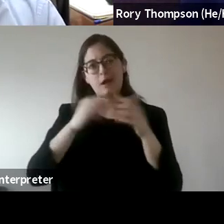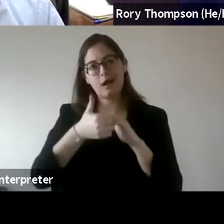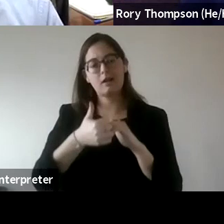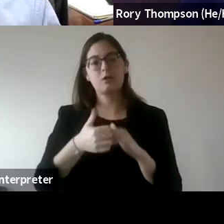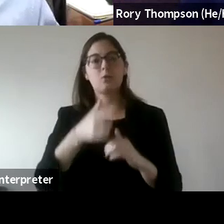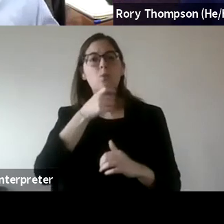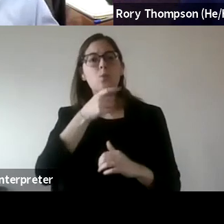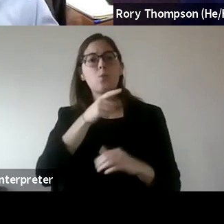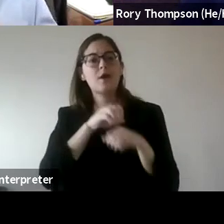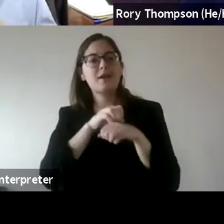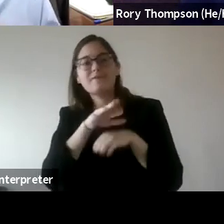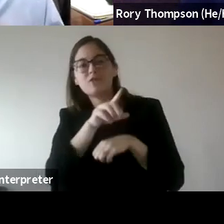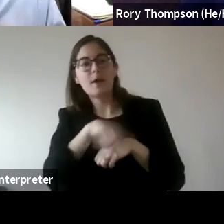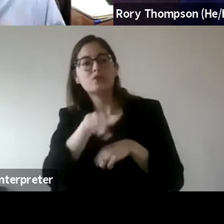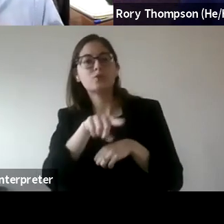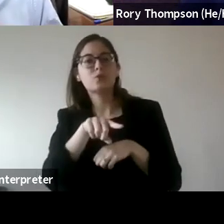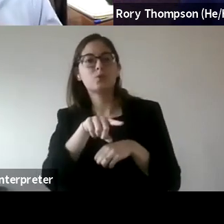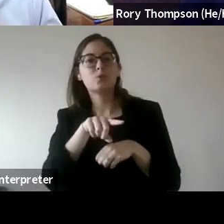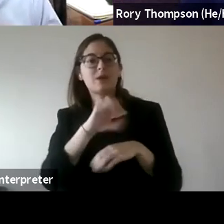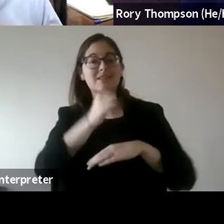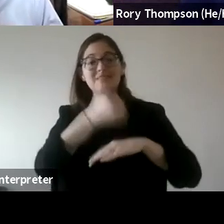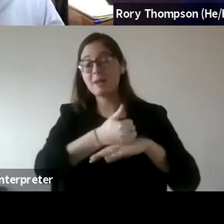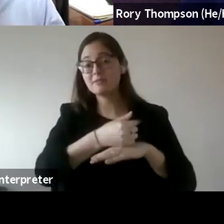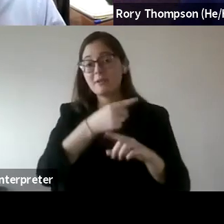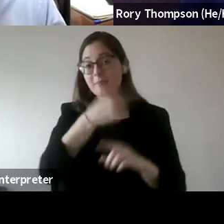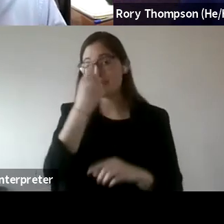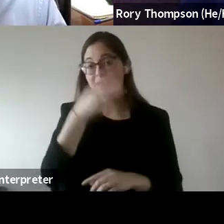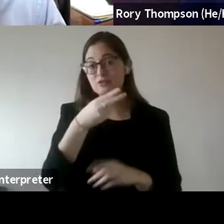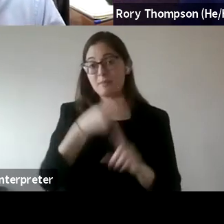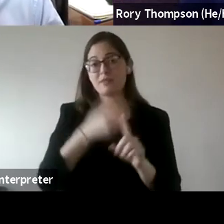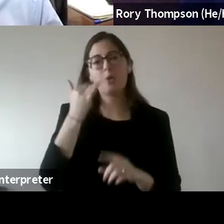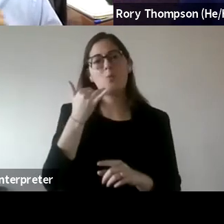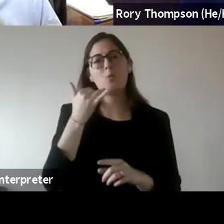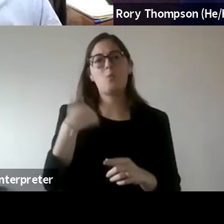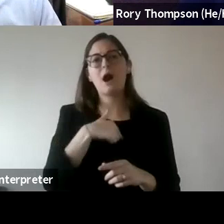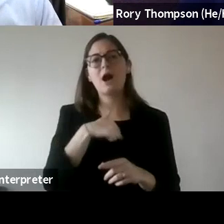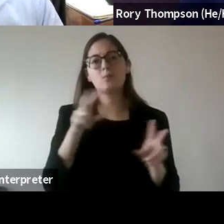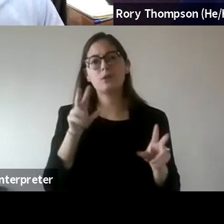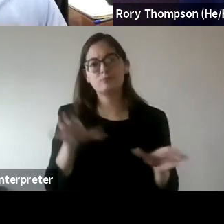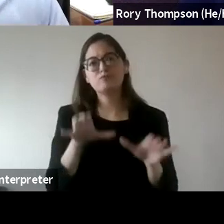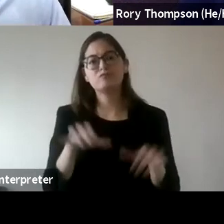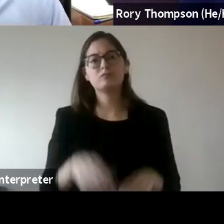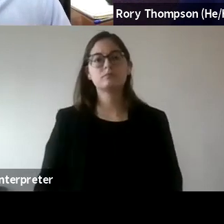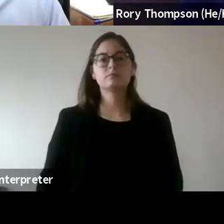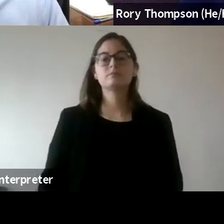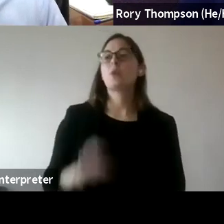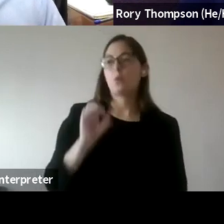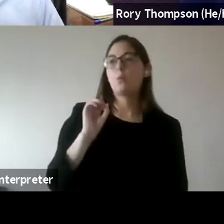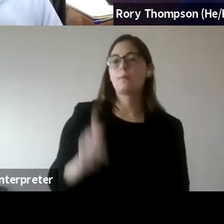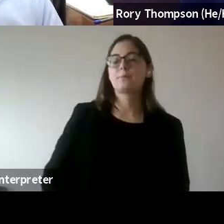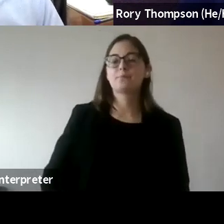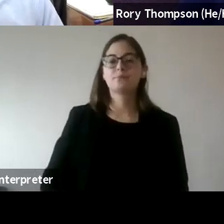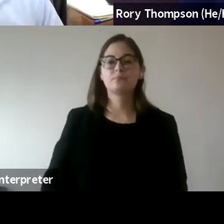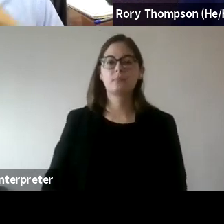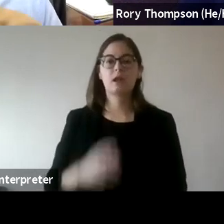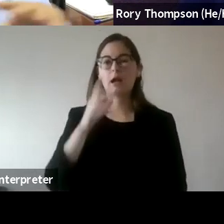those influential in the establishment of Black History Month, and why is it observed? Okay, so I'm gonna, I guess,